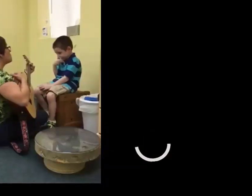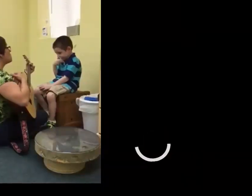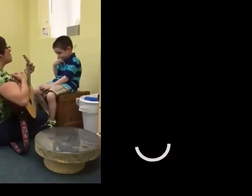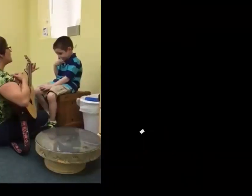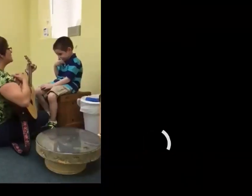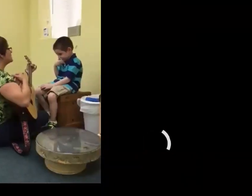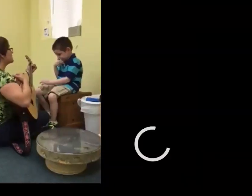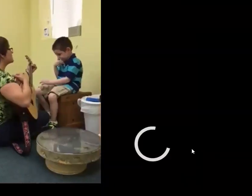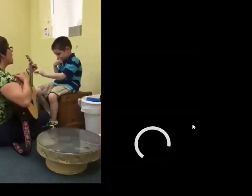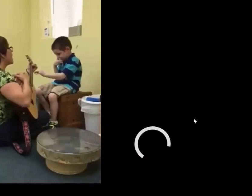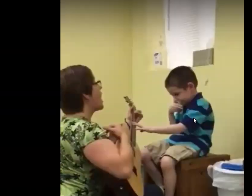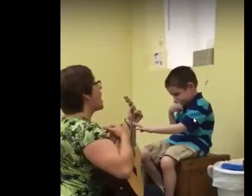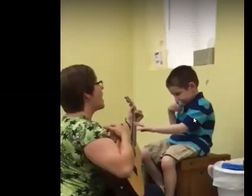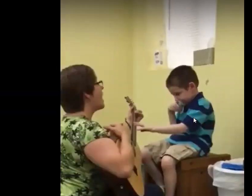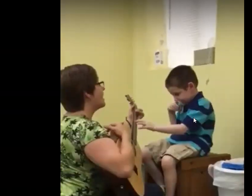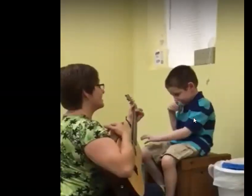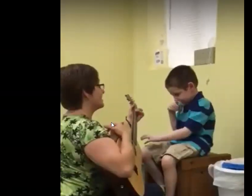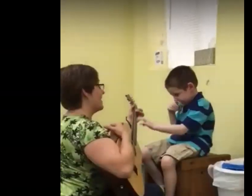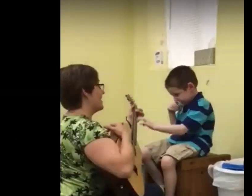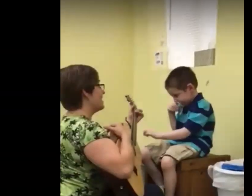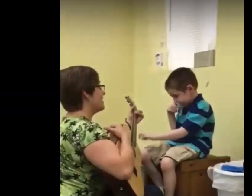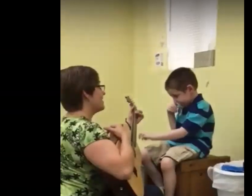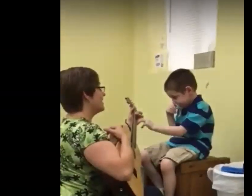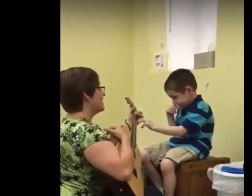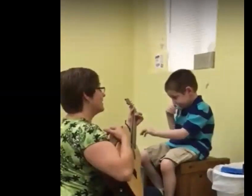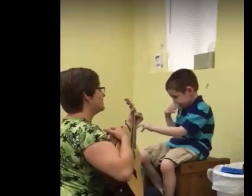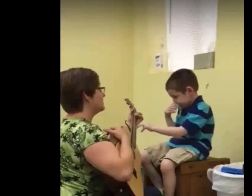Becky, you have about 10 minutes left before we will lose Okay. the video.